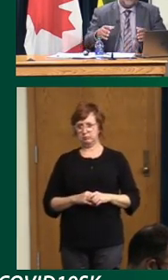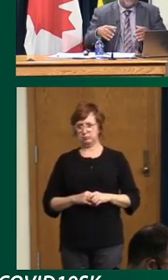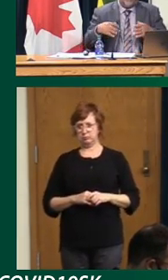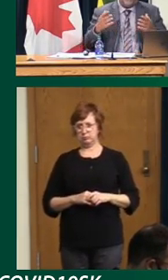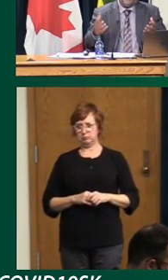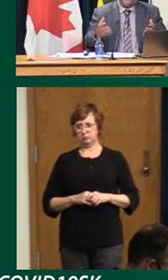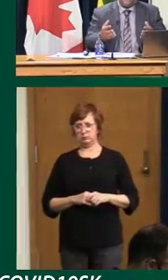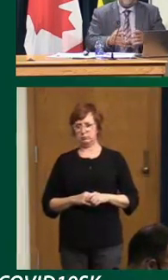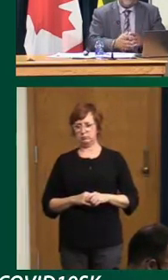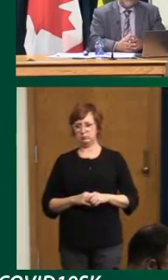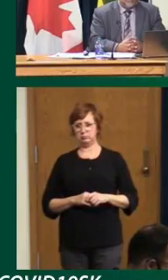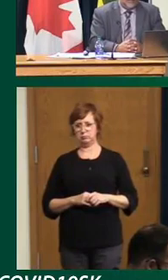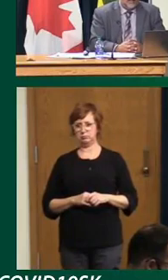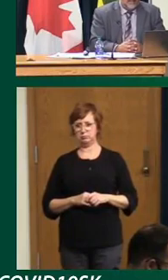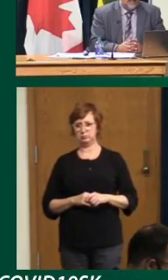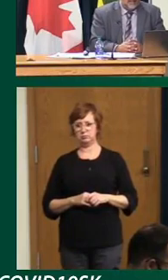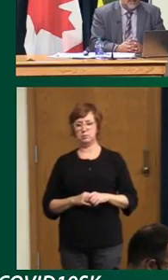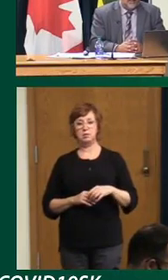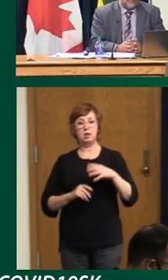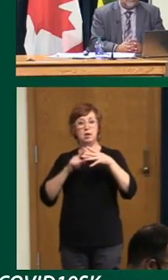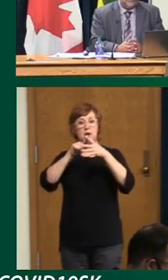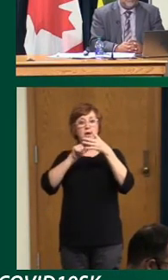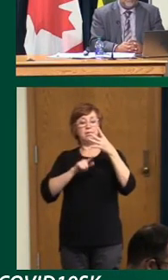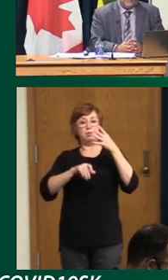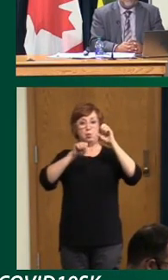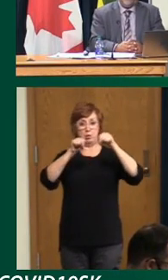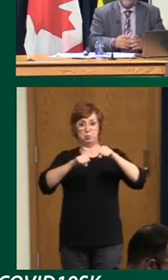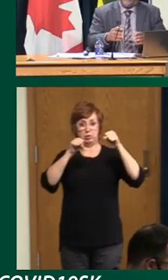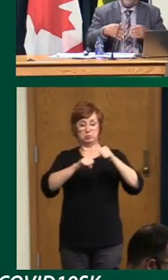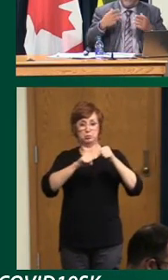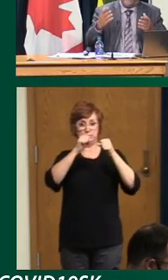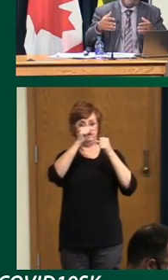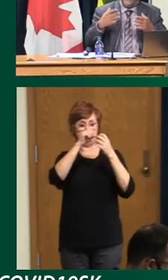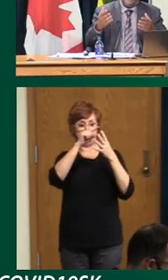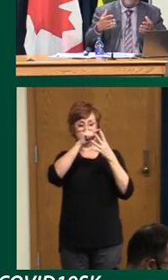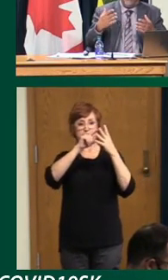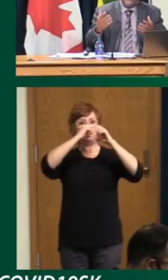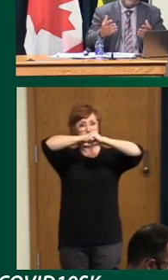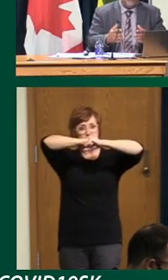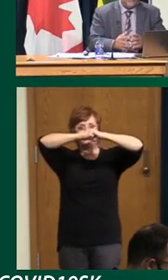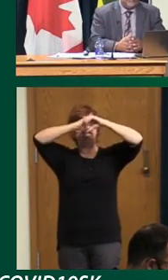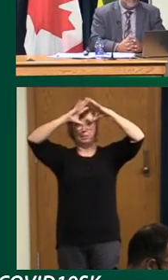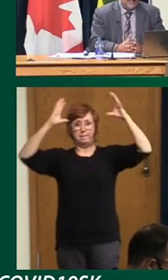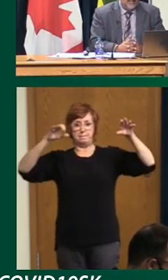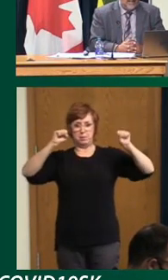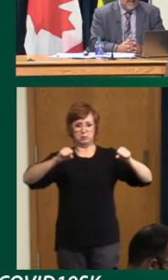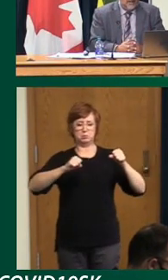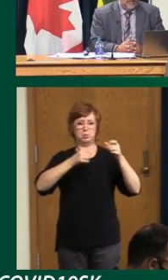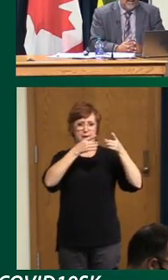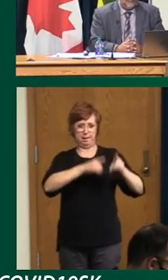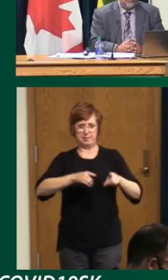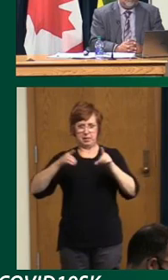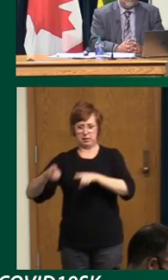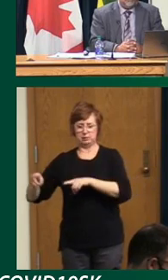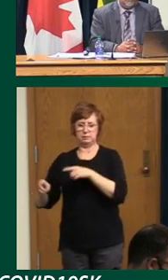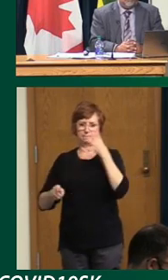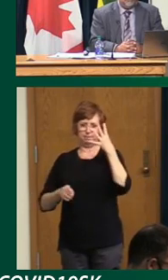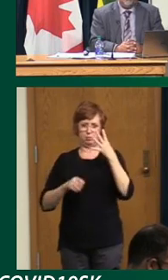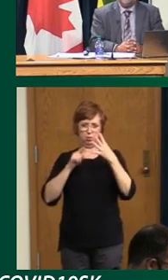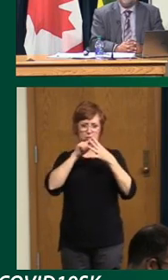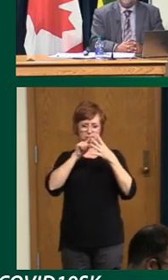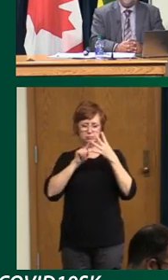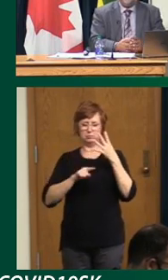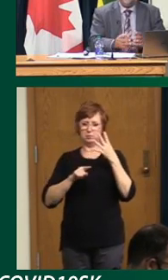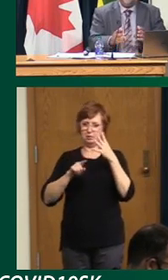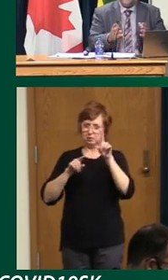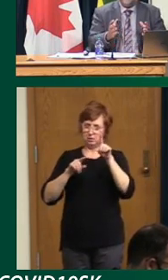this is just an update of assumptions that have been updated on a monthly basis, and we have to remember that the